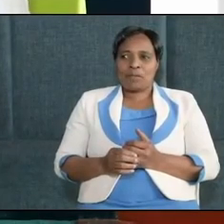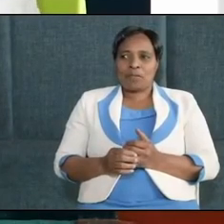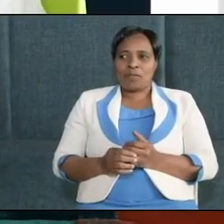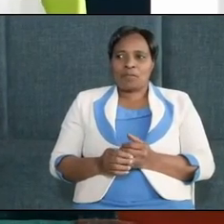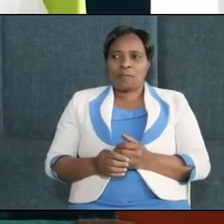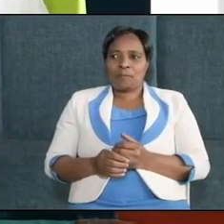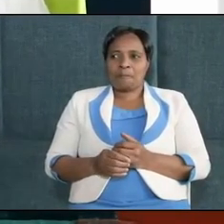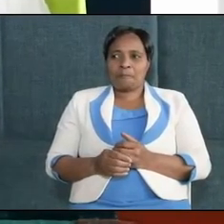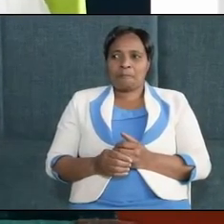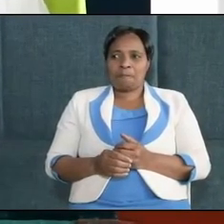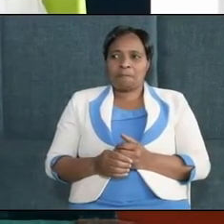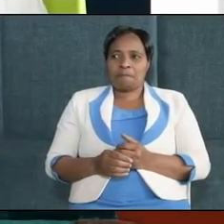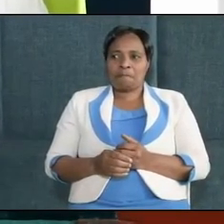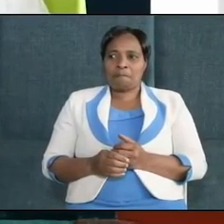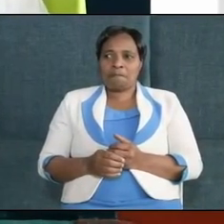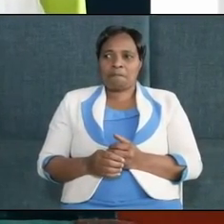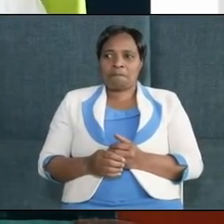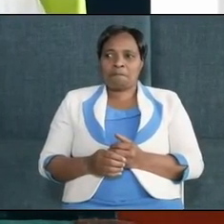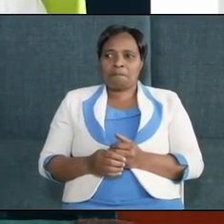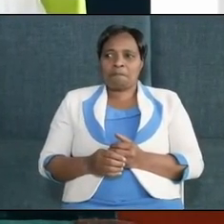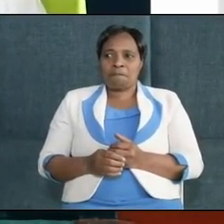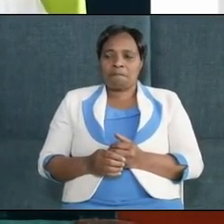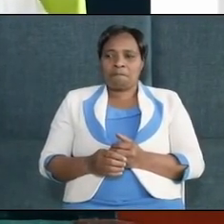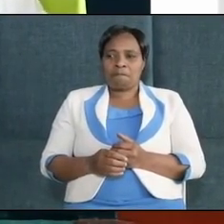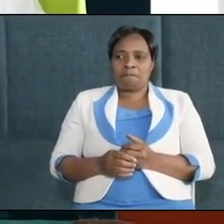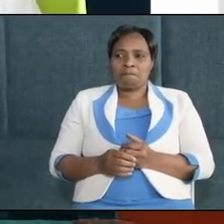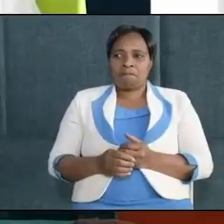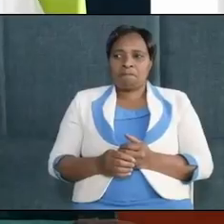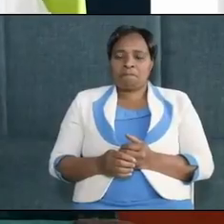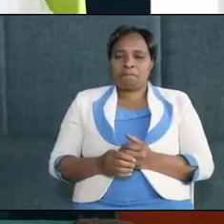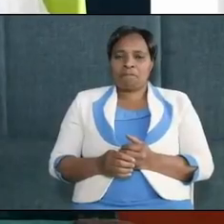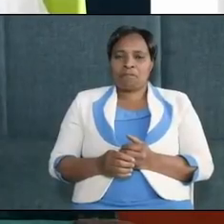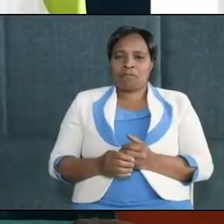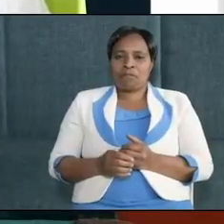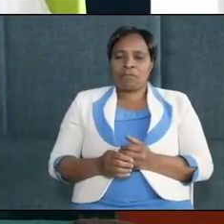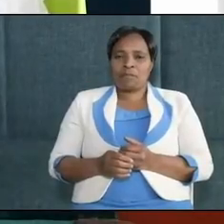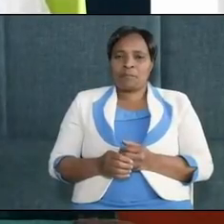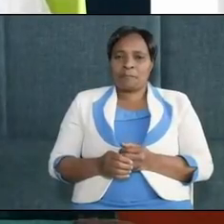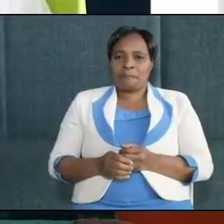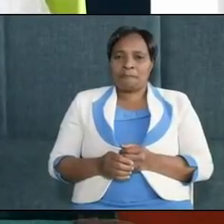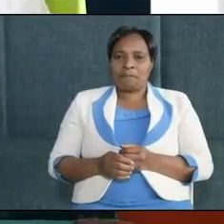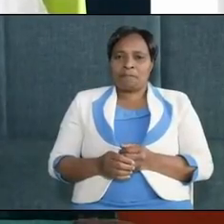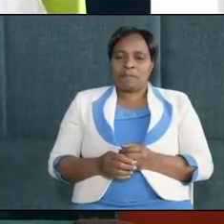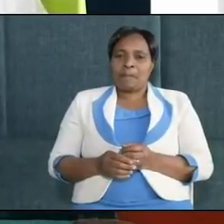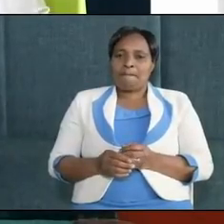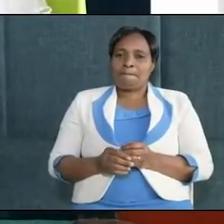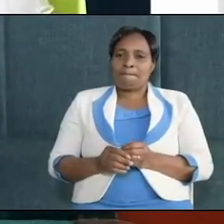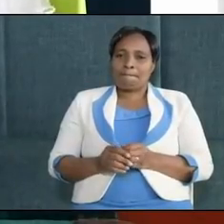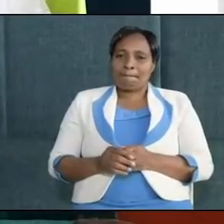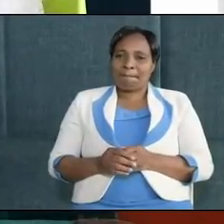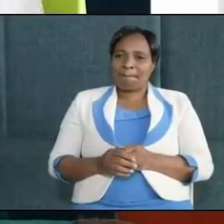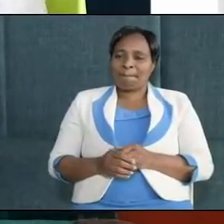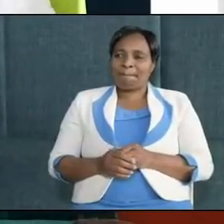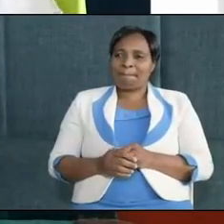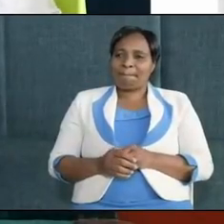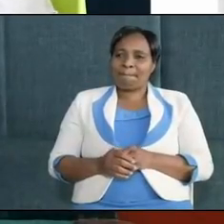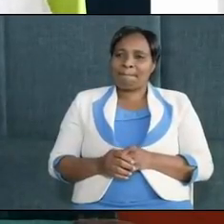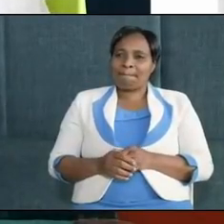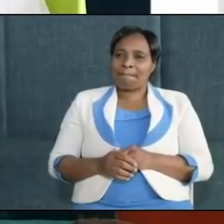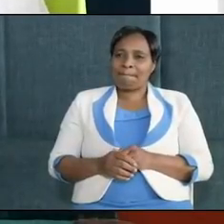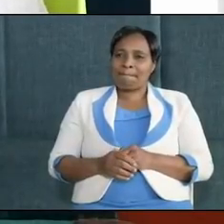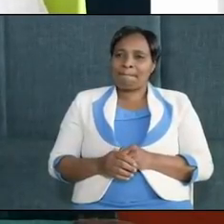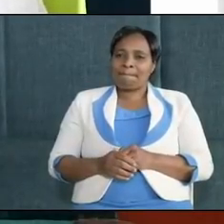in control. Stand firm when life changes. Stand firm through the ups and